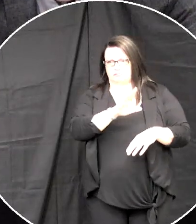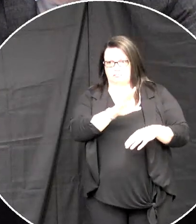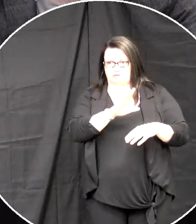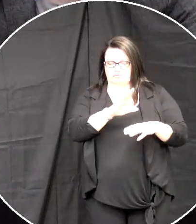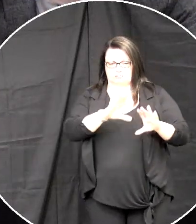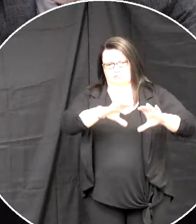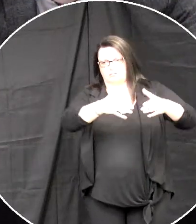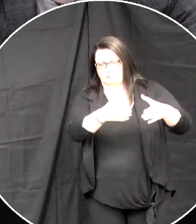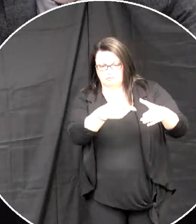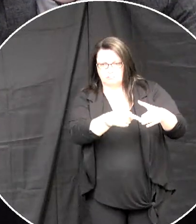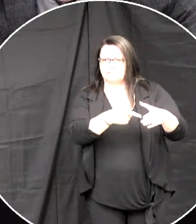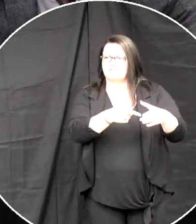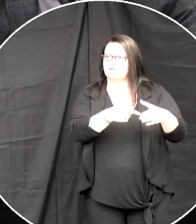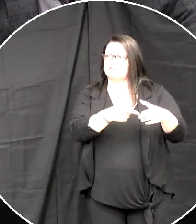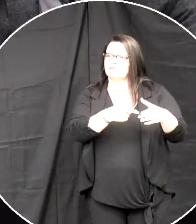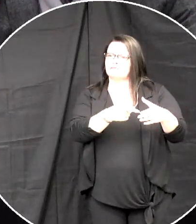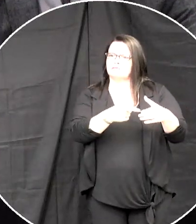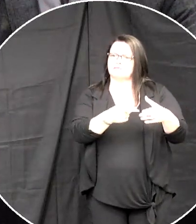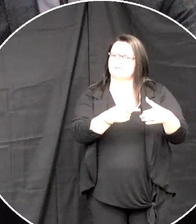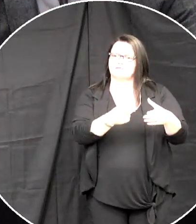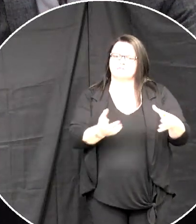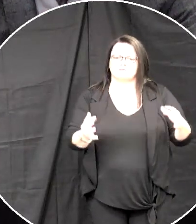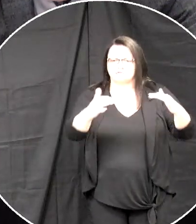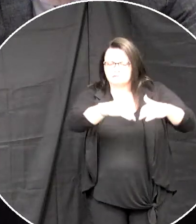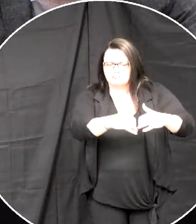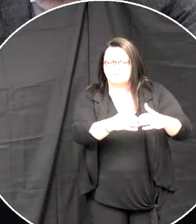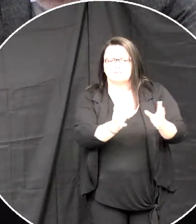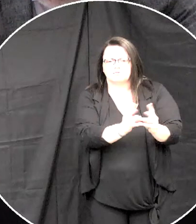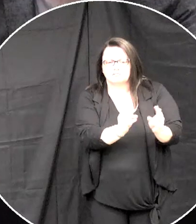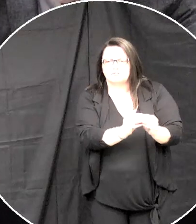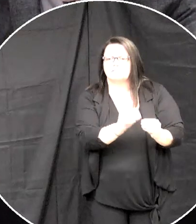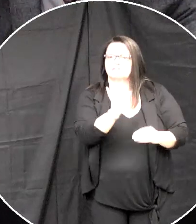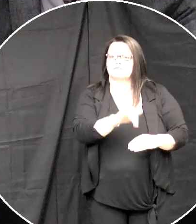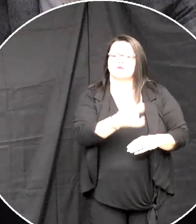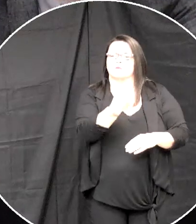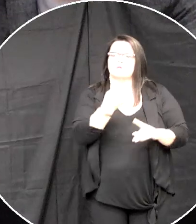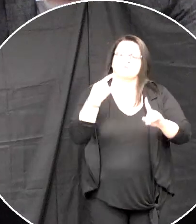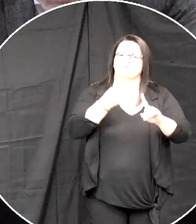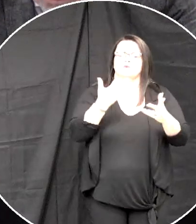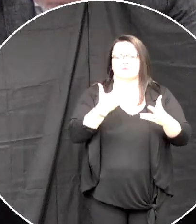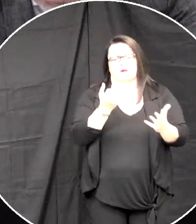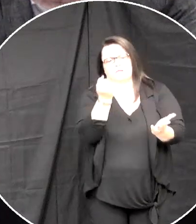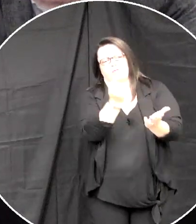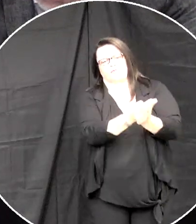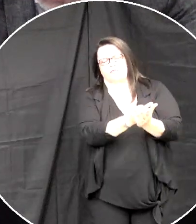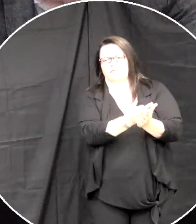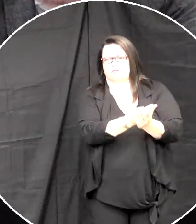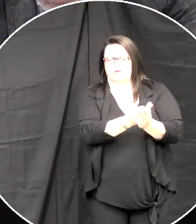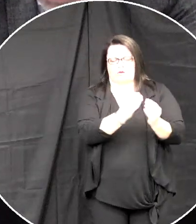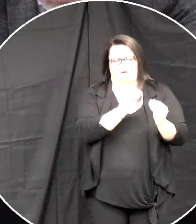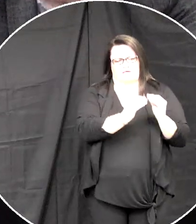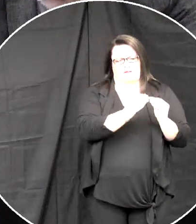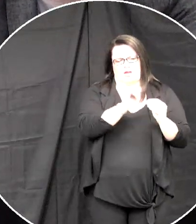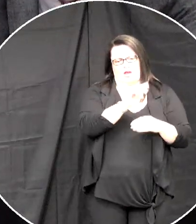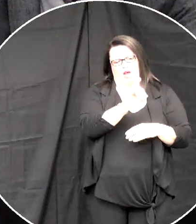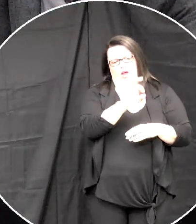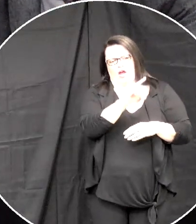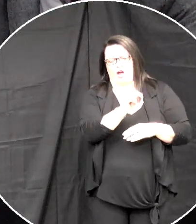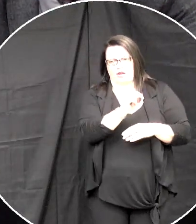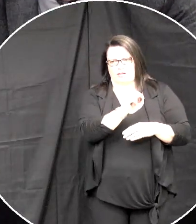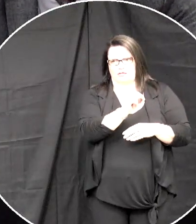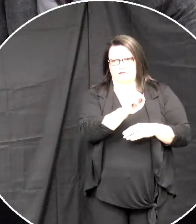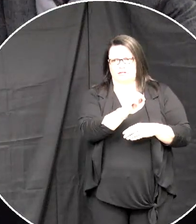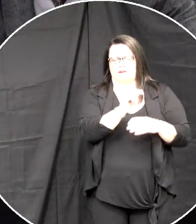connected, and there was one item, and that was to approve the audited financial statements for the foundation for December